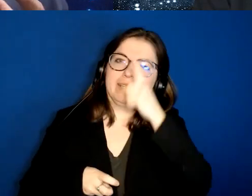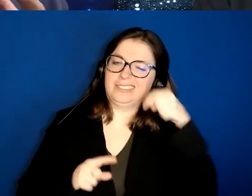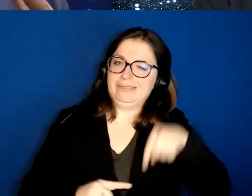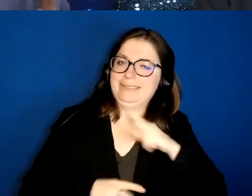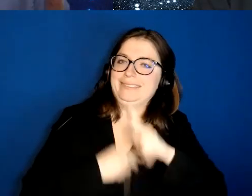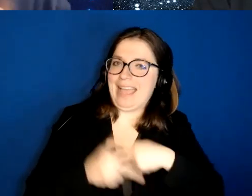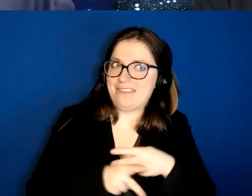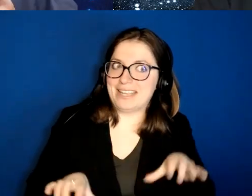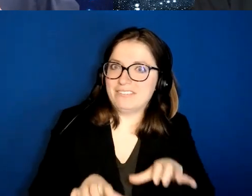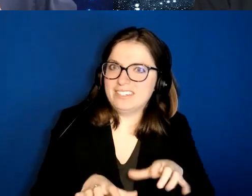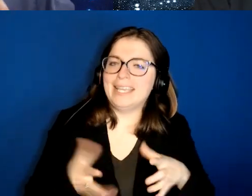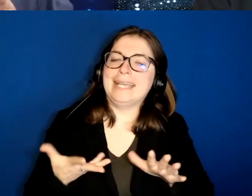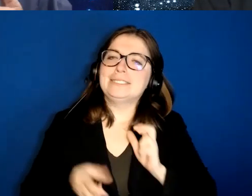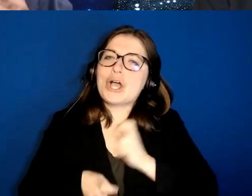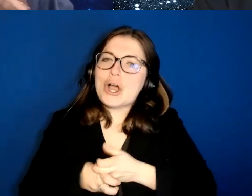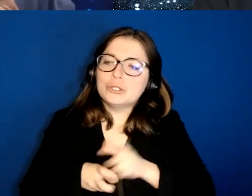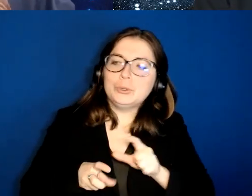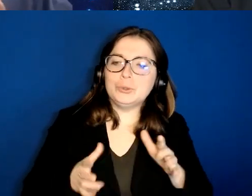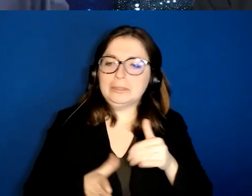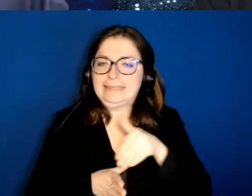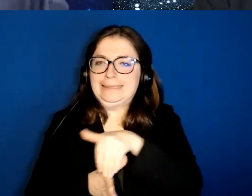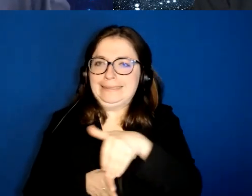to chart the waters between